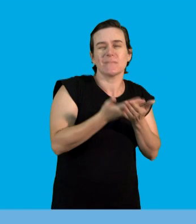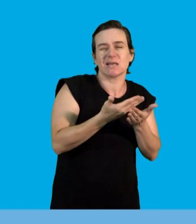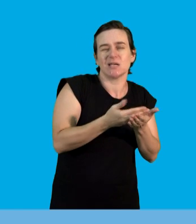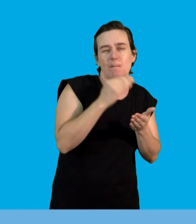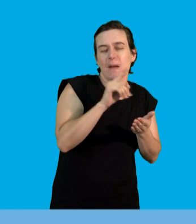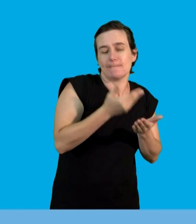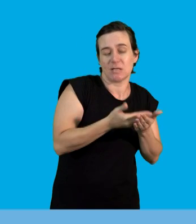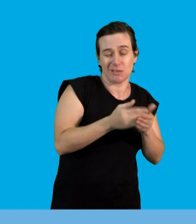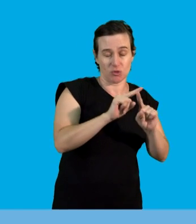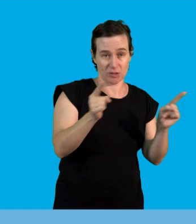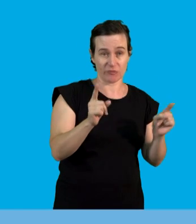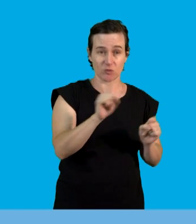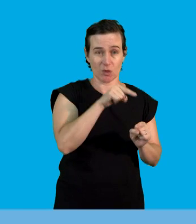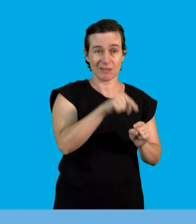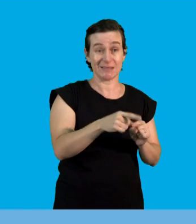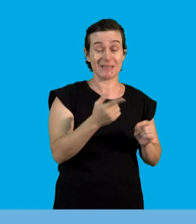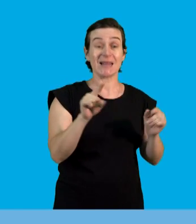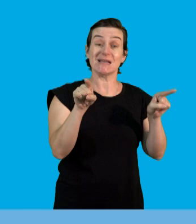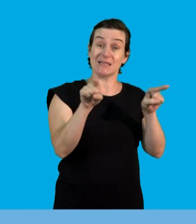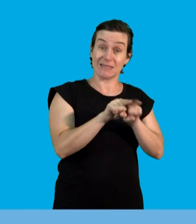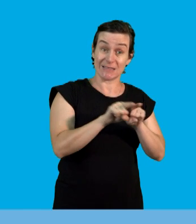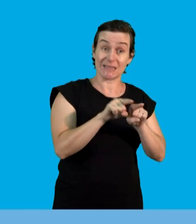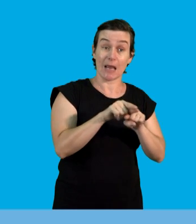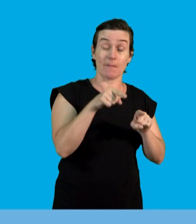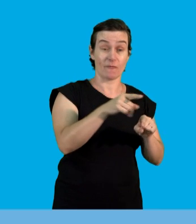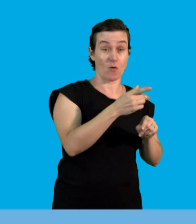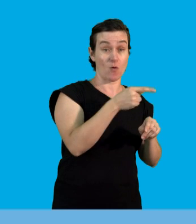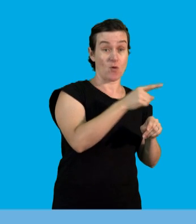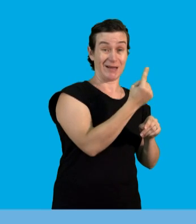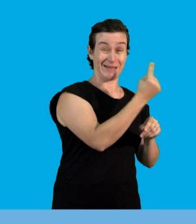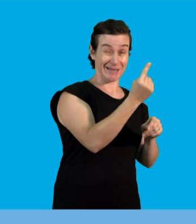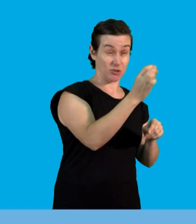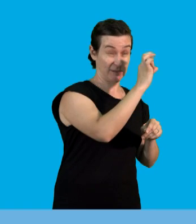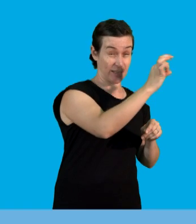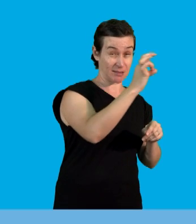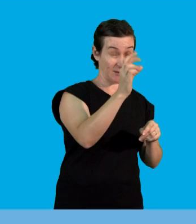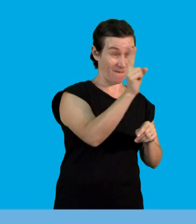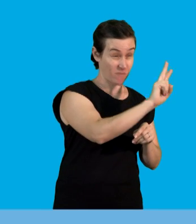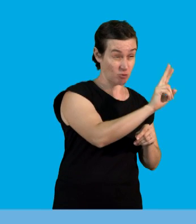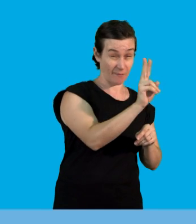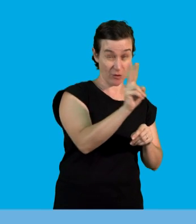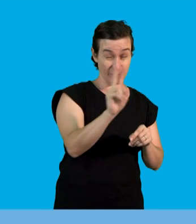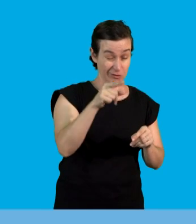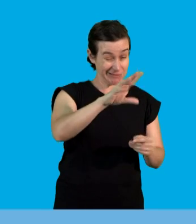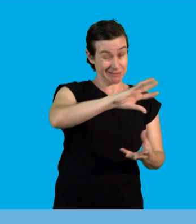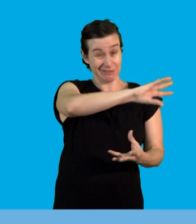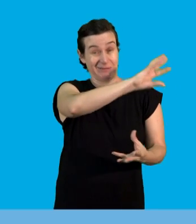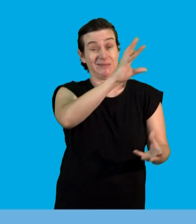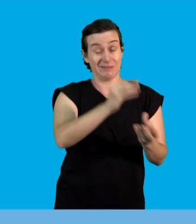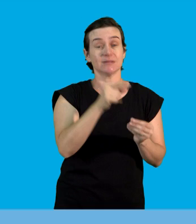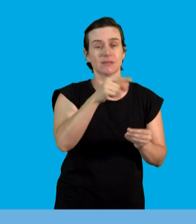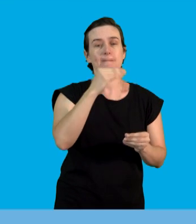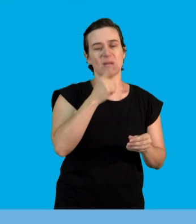potential difference is going to be equal to the sum of the voltages across each individual cell that is connected in